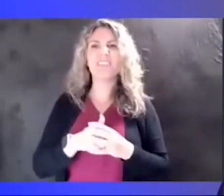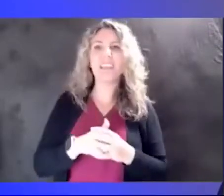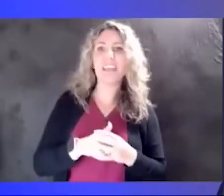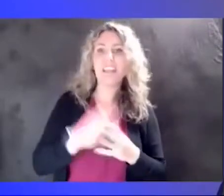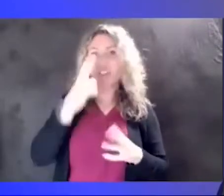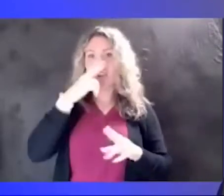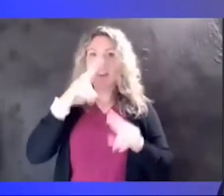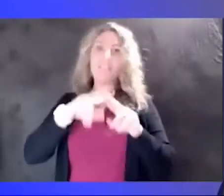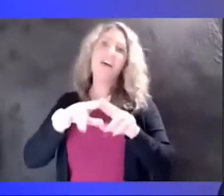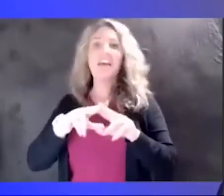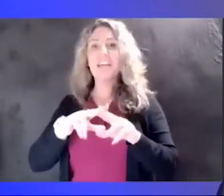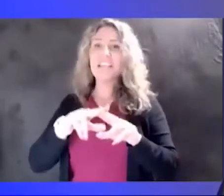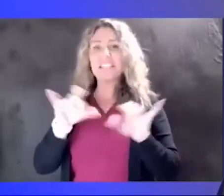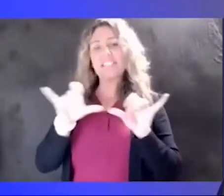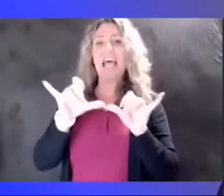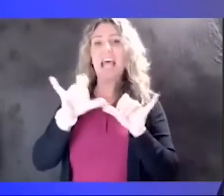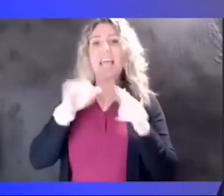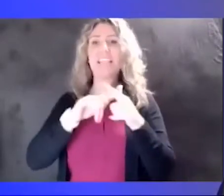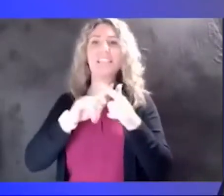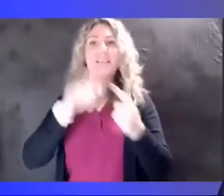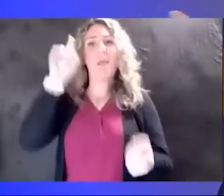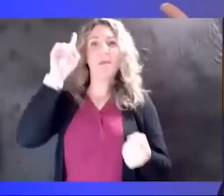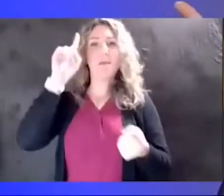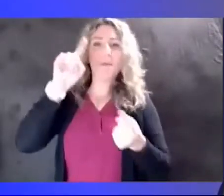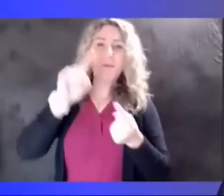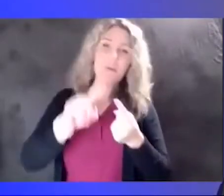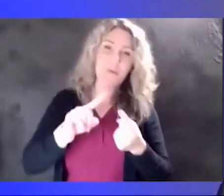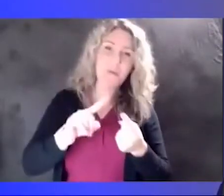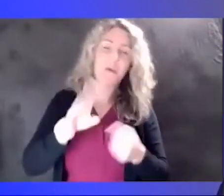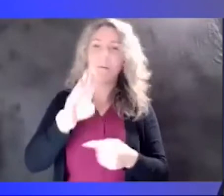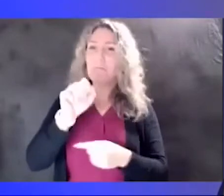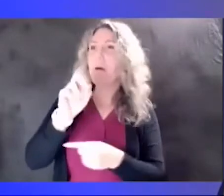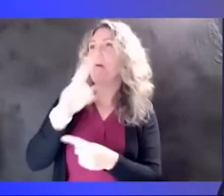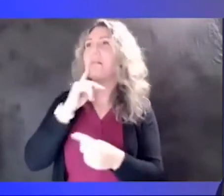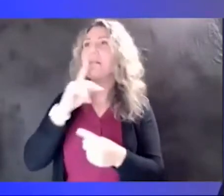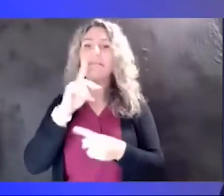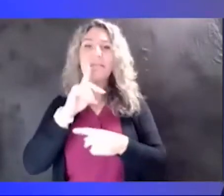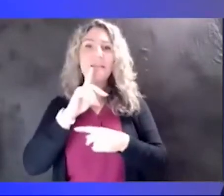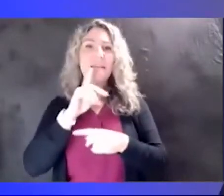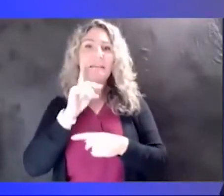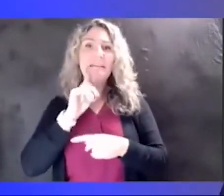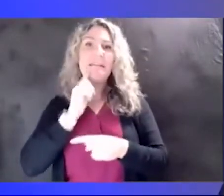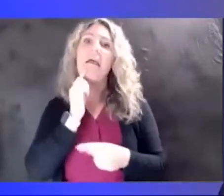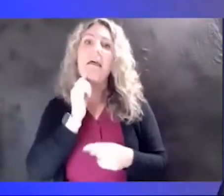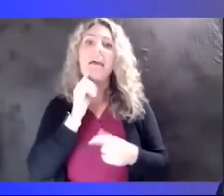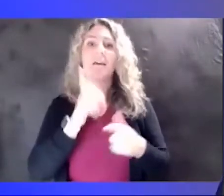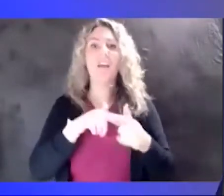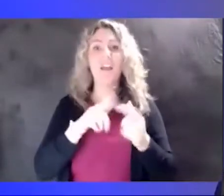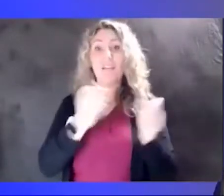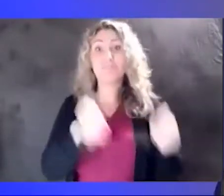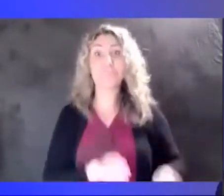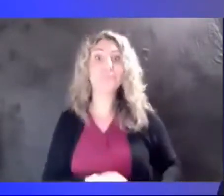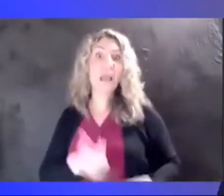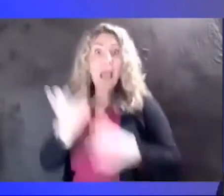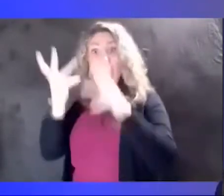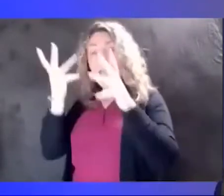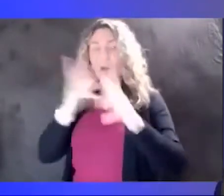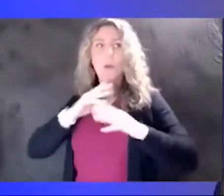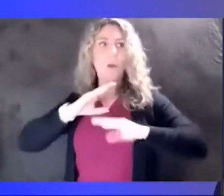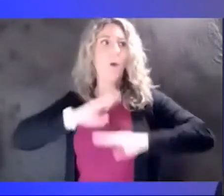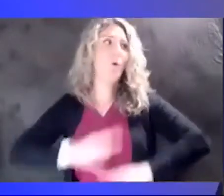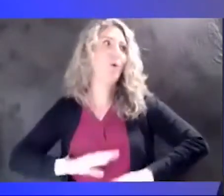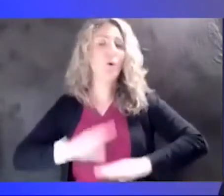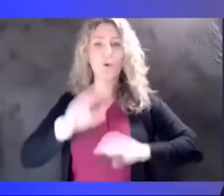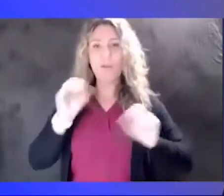just work ourselves down, and she was just so relieved that I didn't just completely say, take it all away, Right, and it helps with